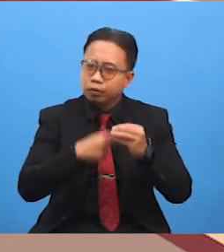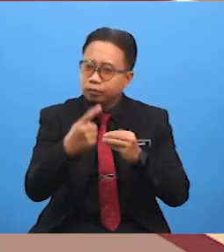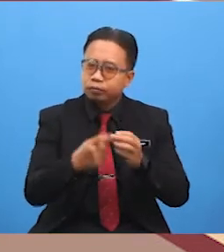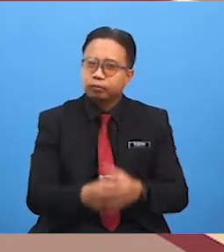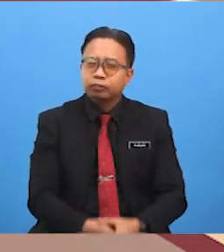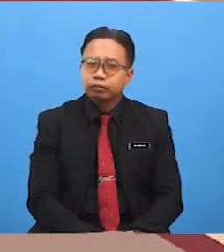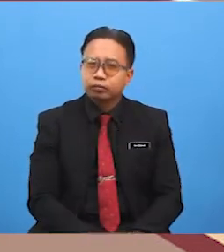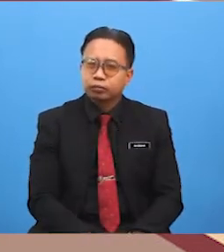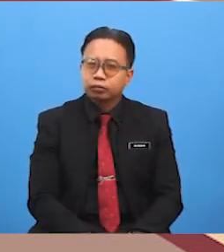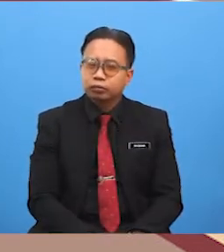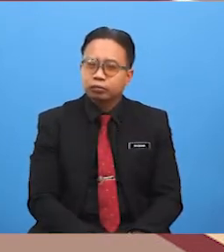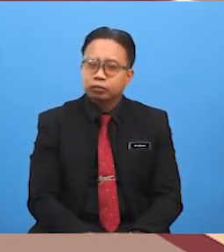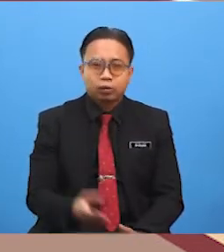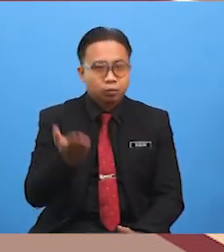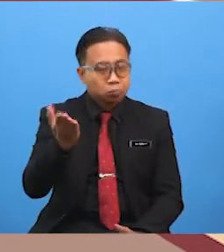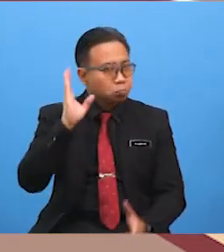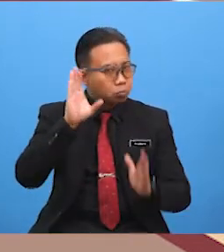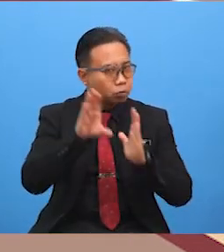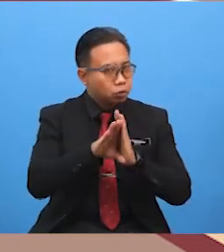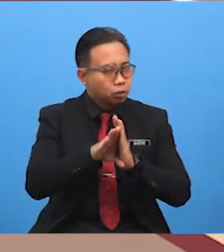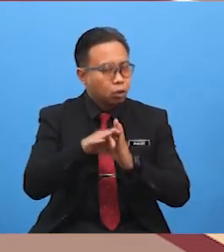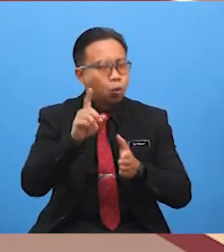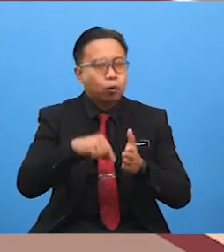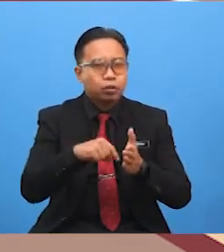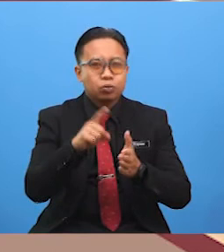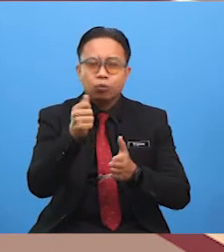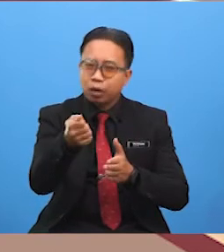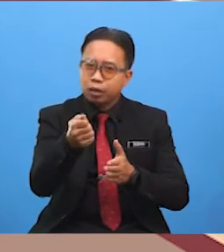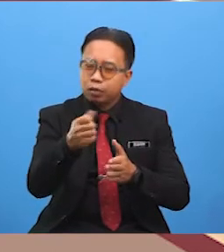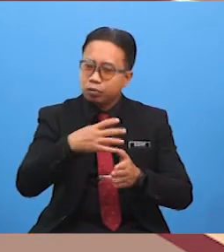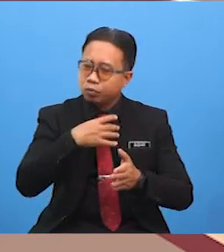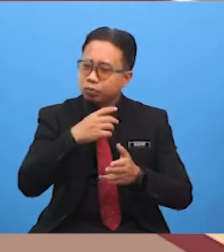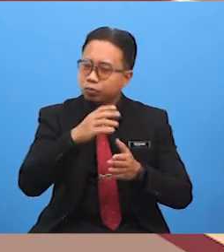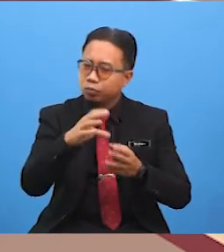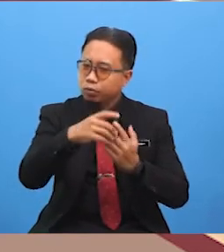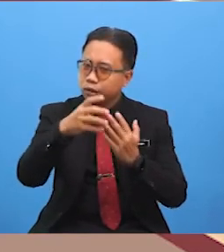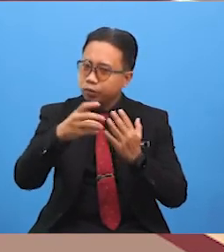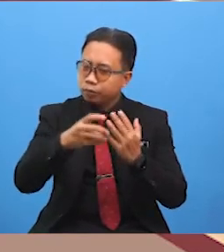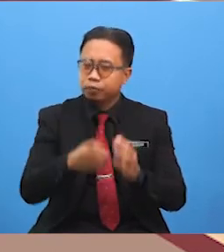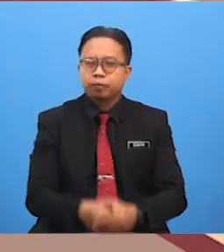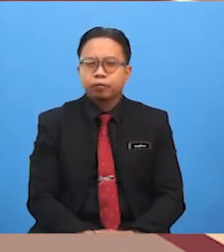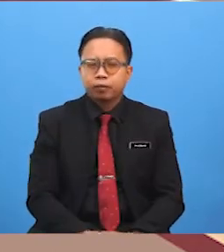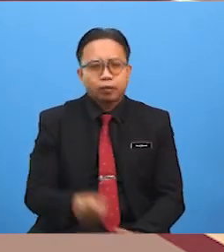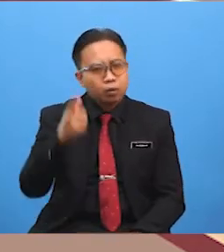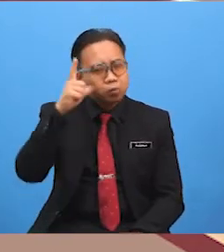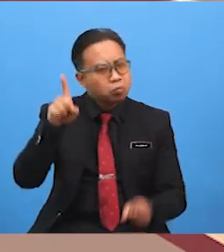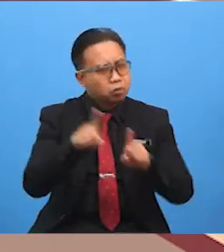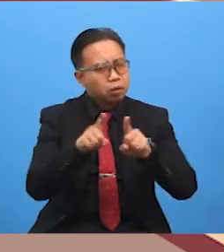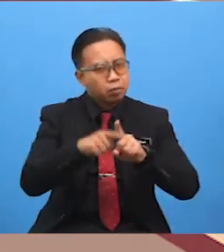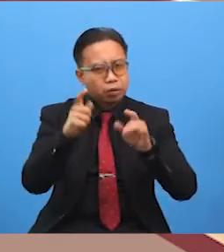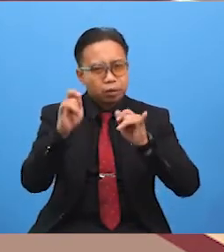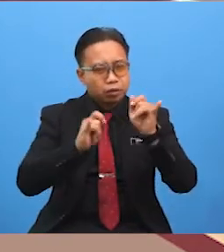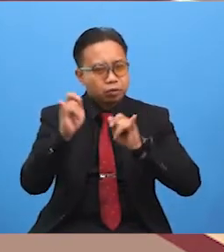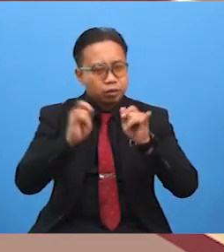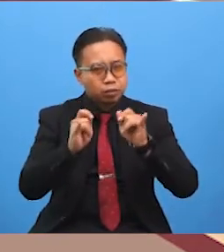Among the pictures that were given to you, which one has wheels? Which one looked like a taxi? Was it pink?